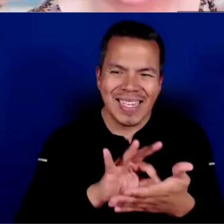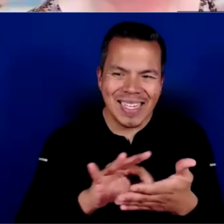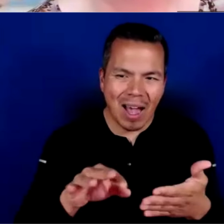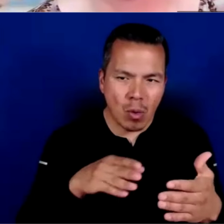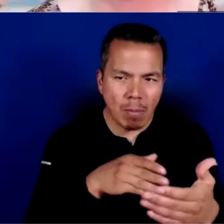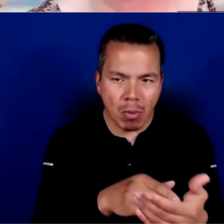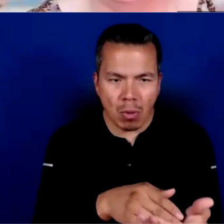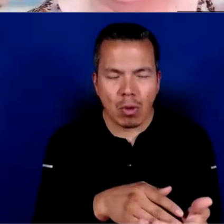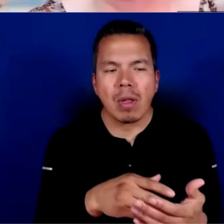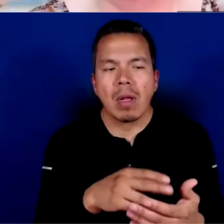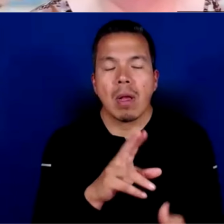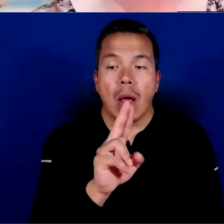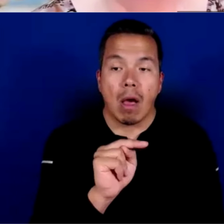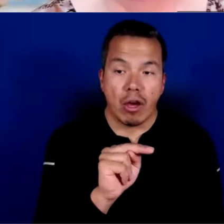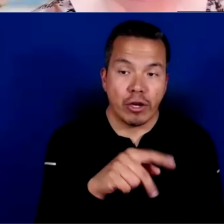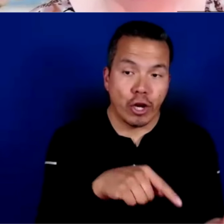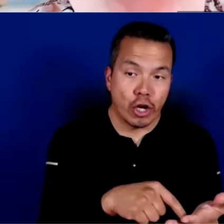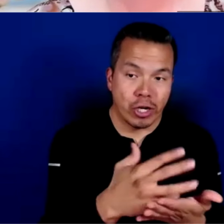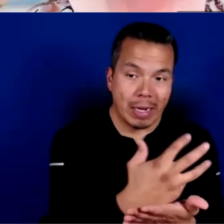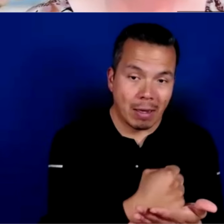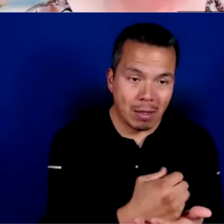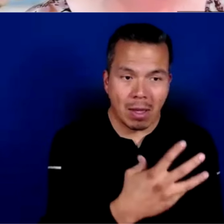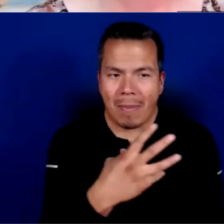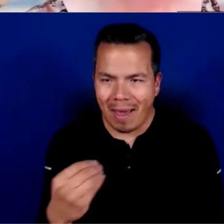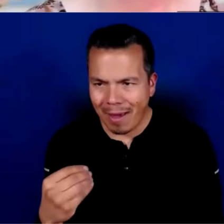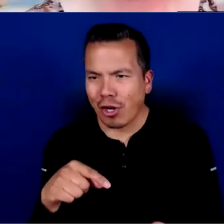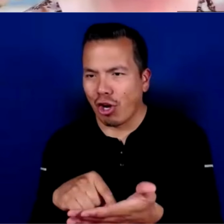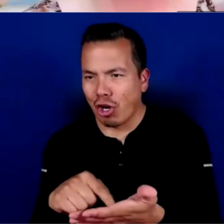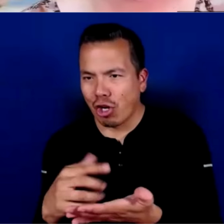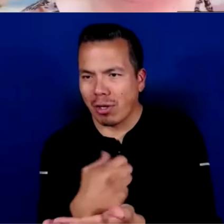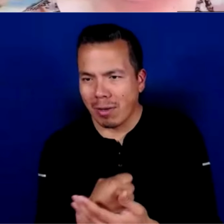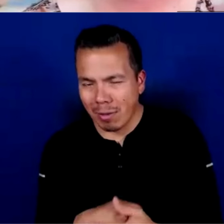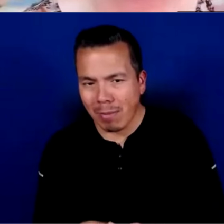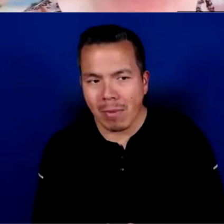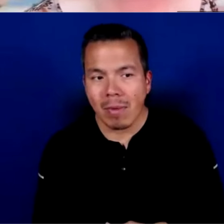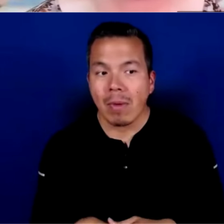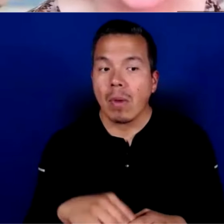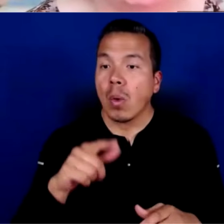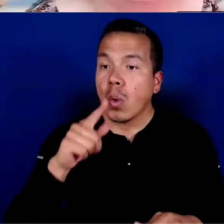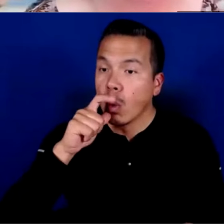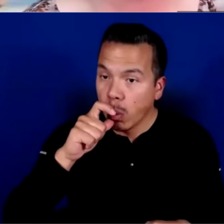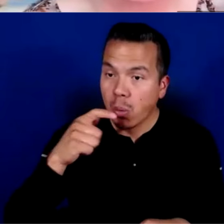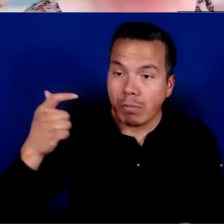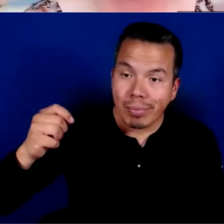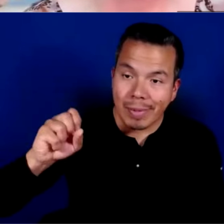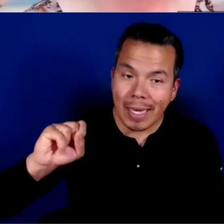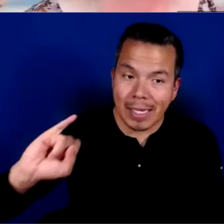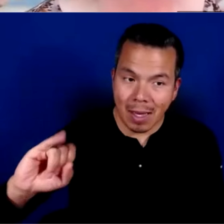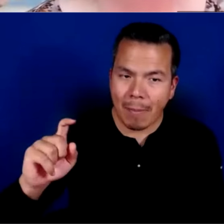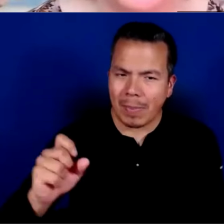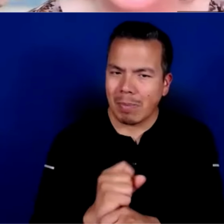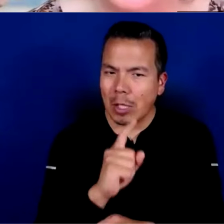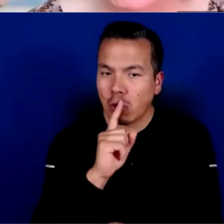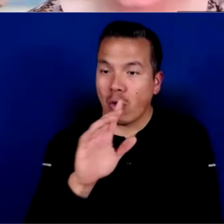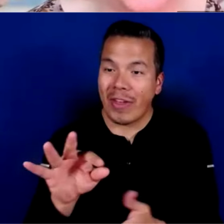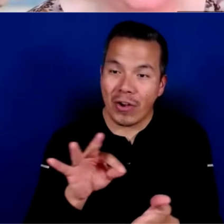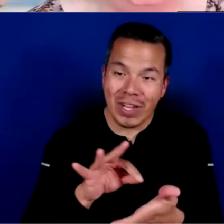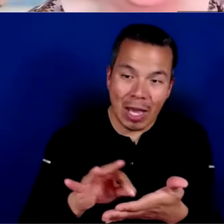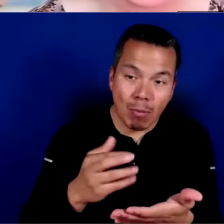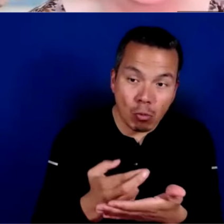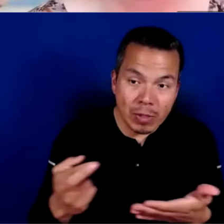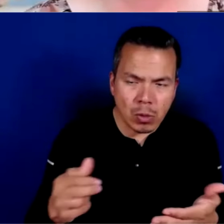unearned and countable earned income. People on SSI also need to make sure that their countable resources do not